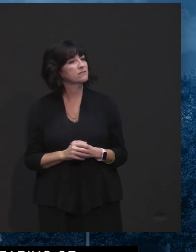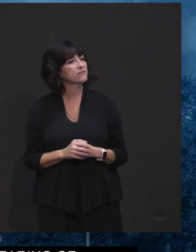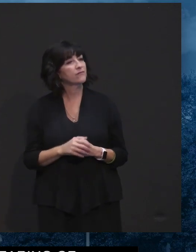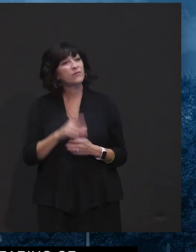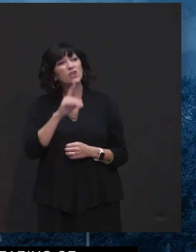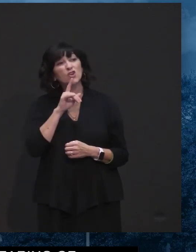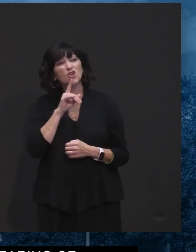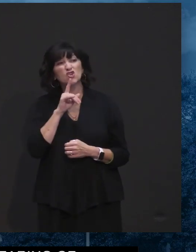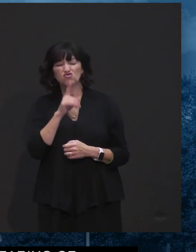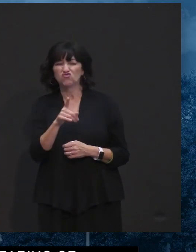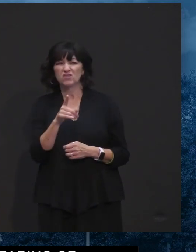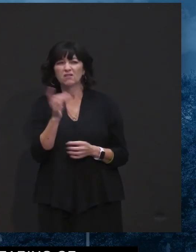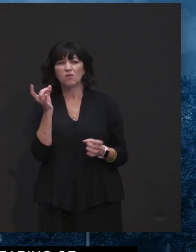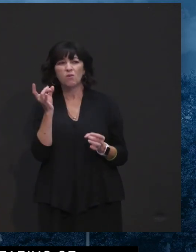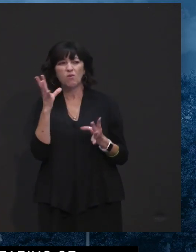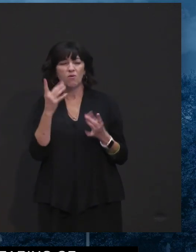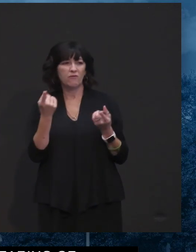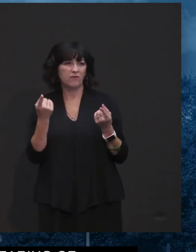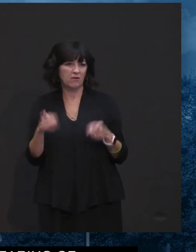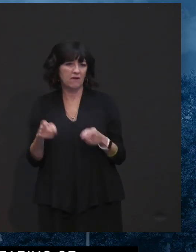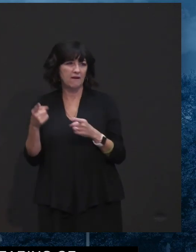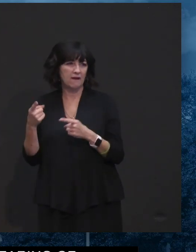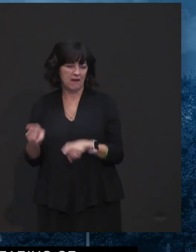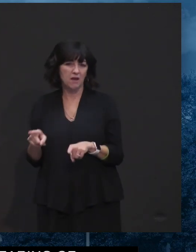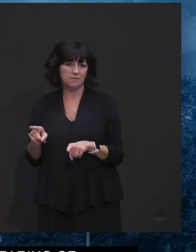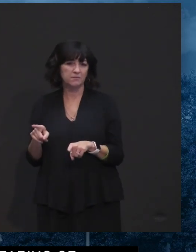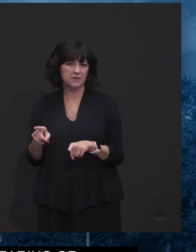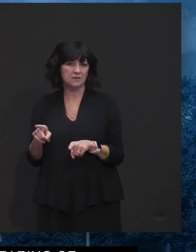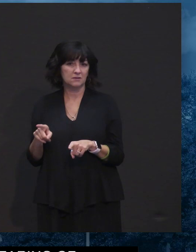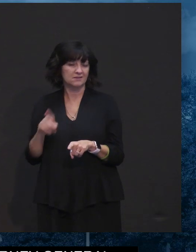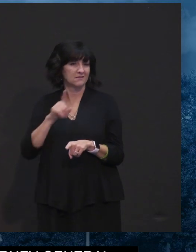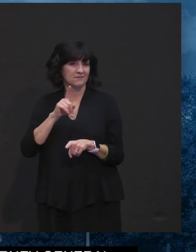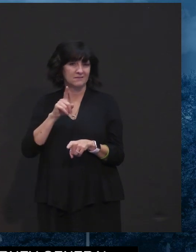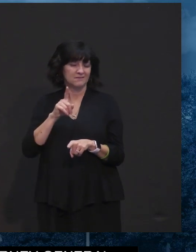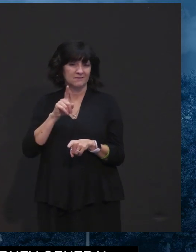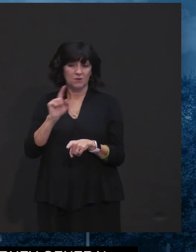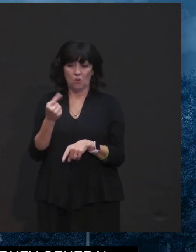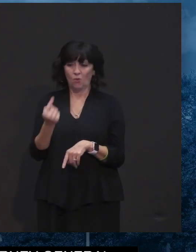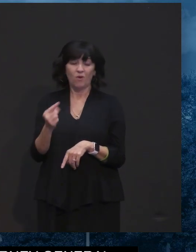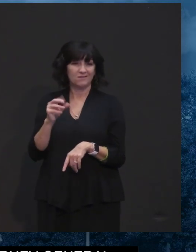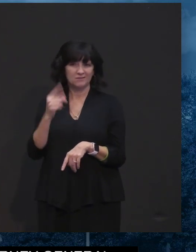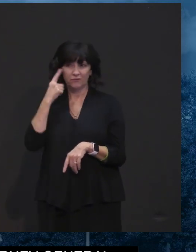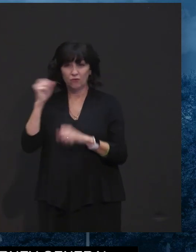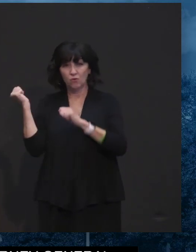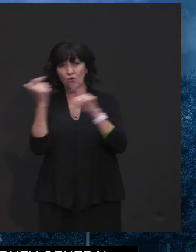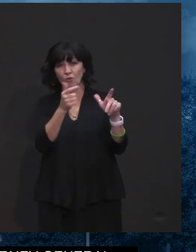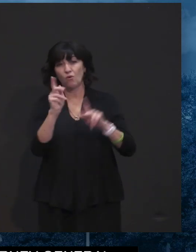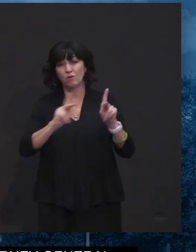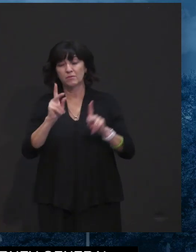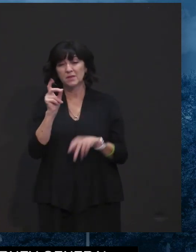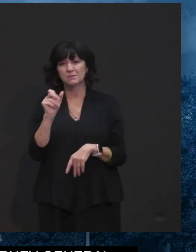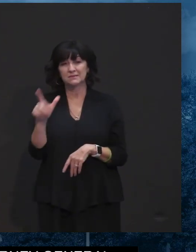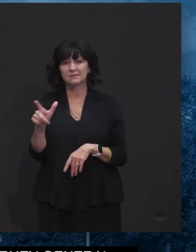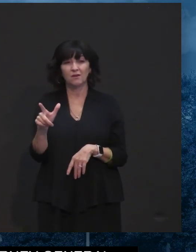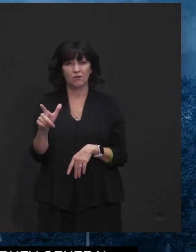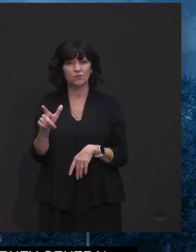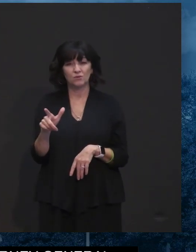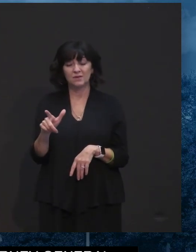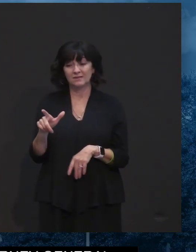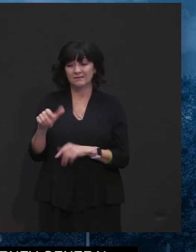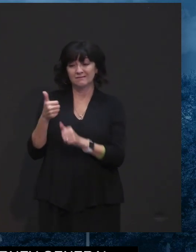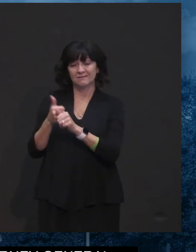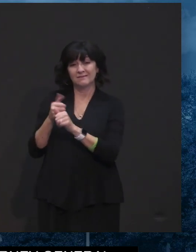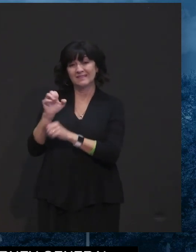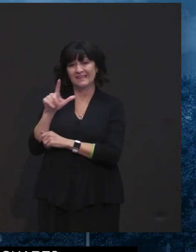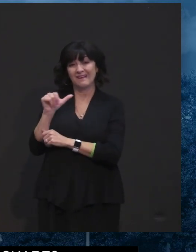a real tragedy. It's a tragedy for everyone in Delaware. Elaine served all of the people